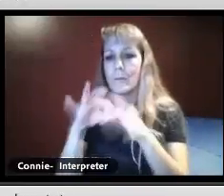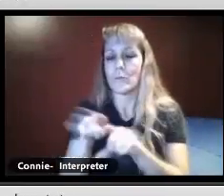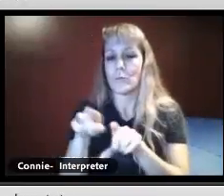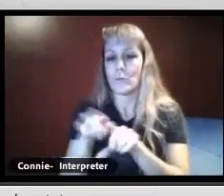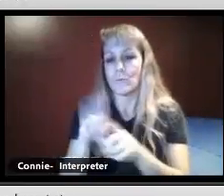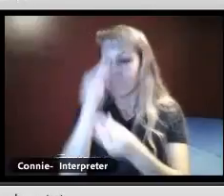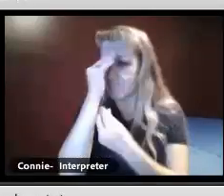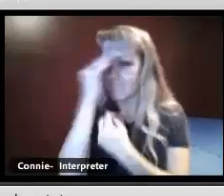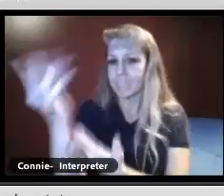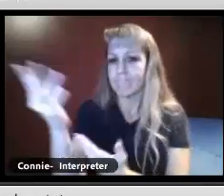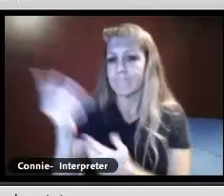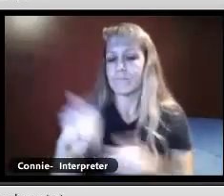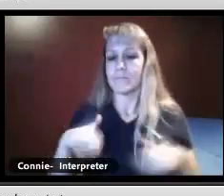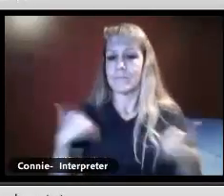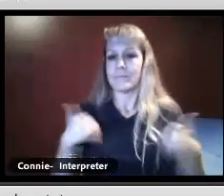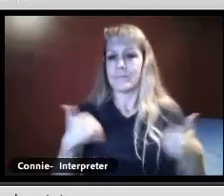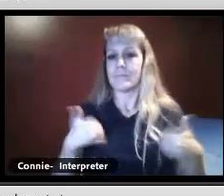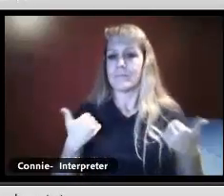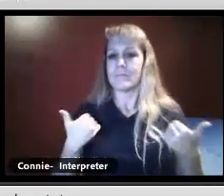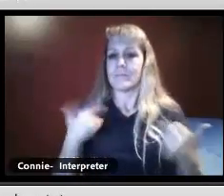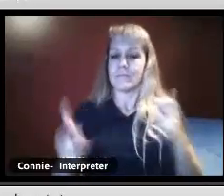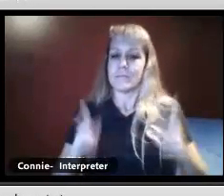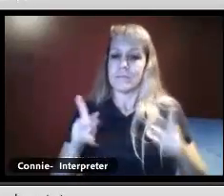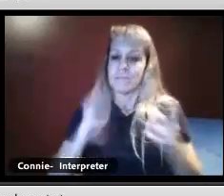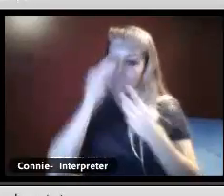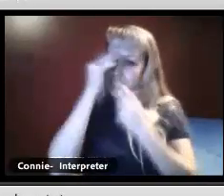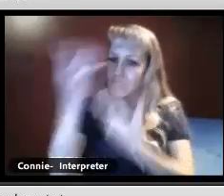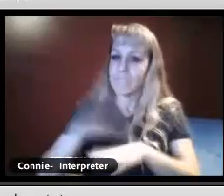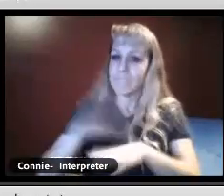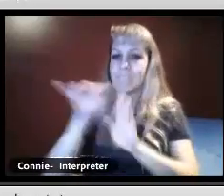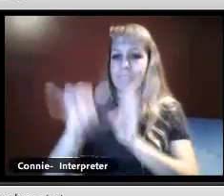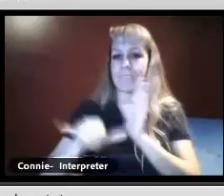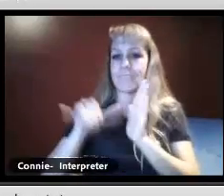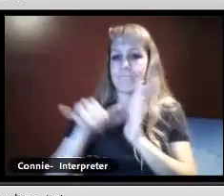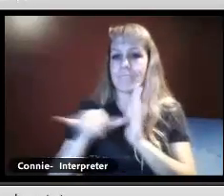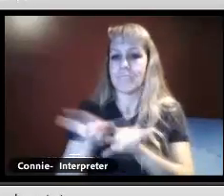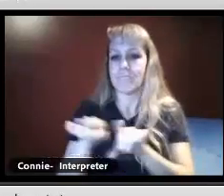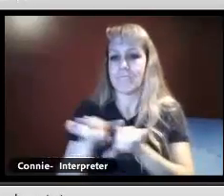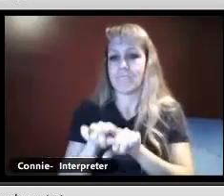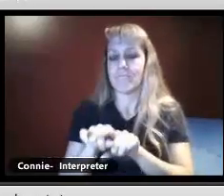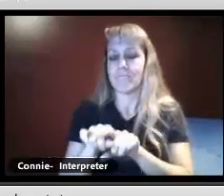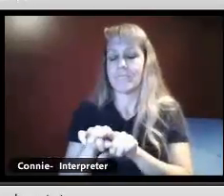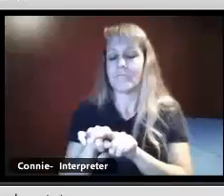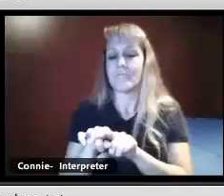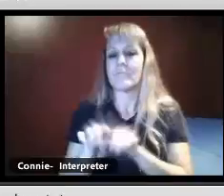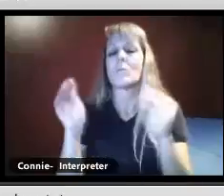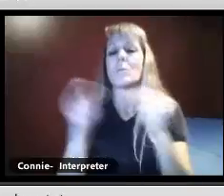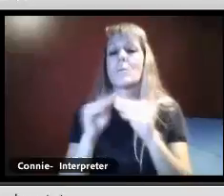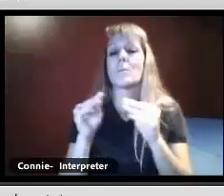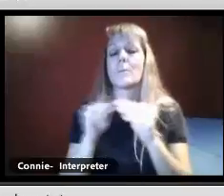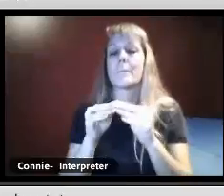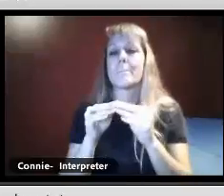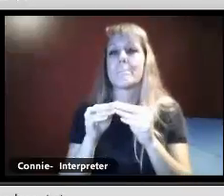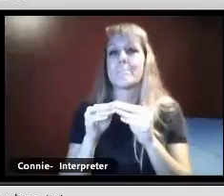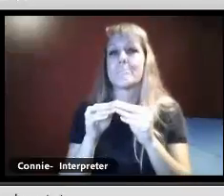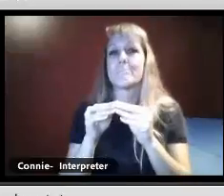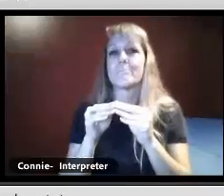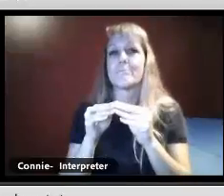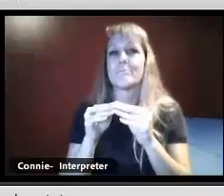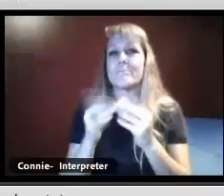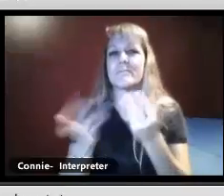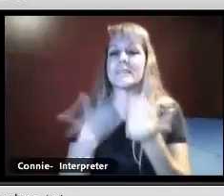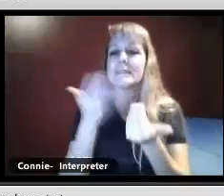know, especially the young folks, let them know that it's on YouTube. I think there's going to be a much sort